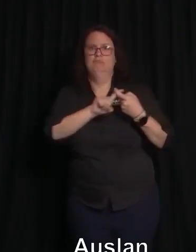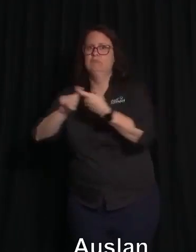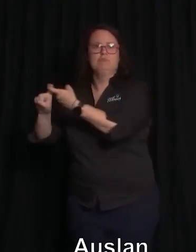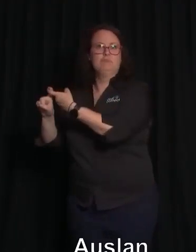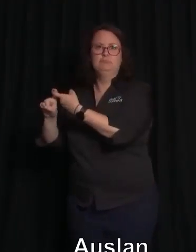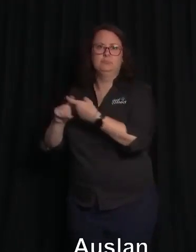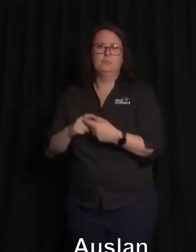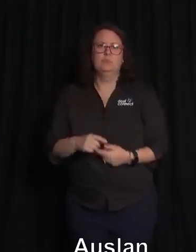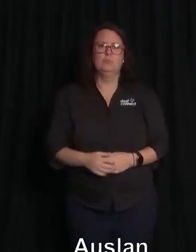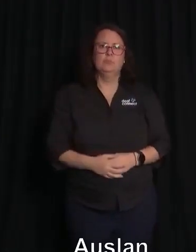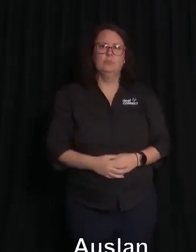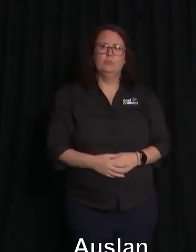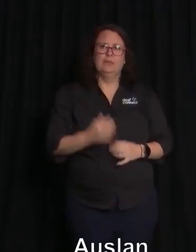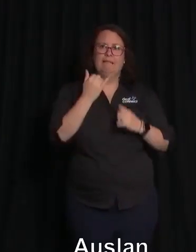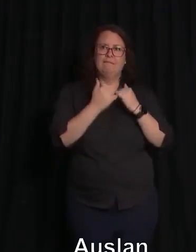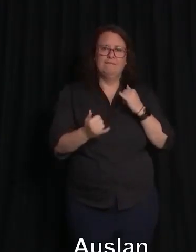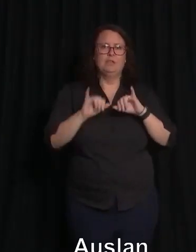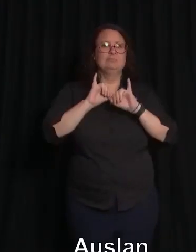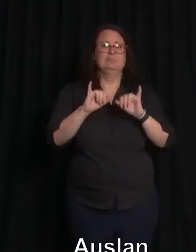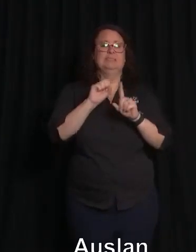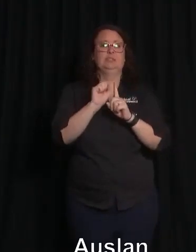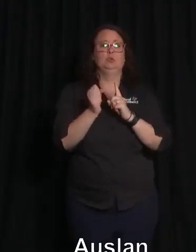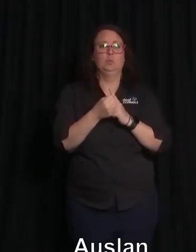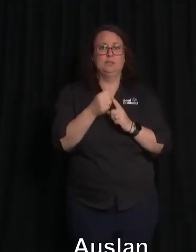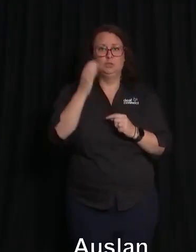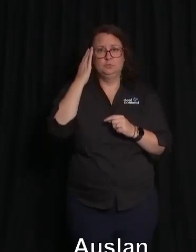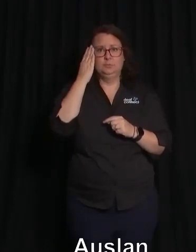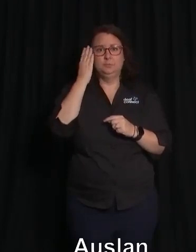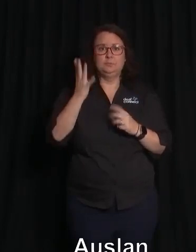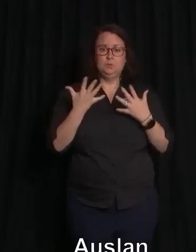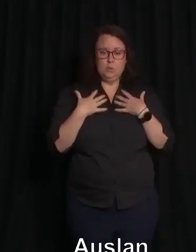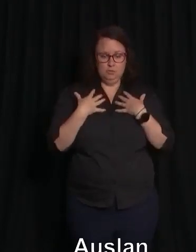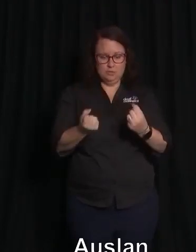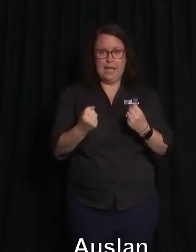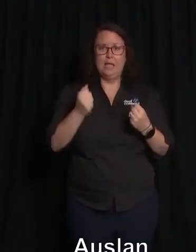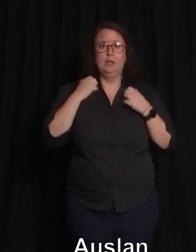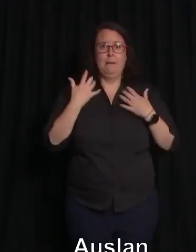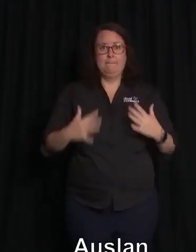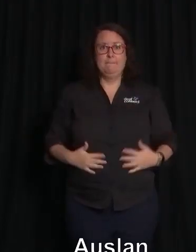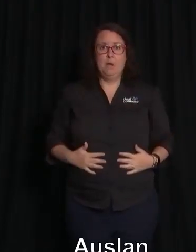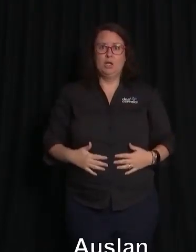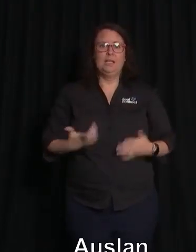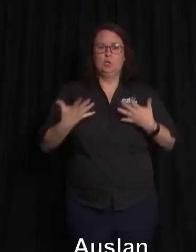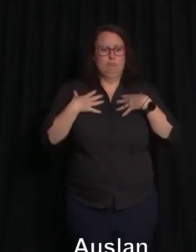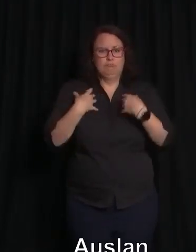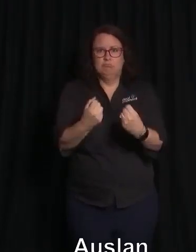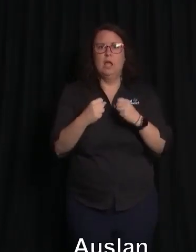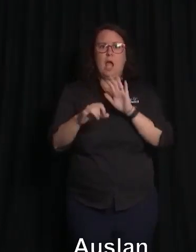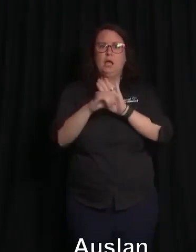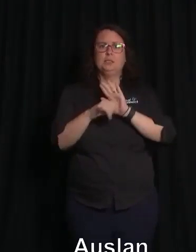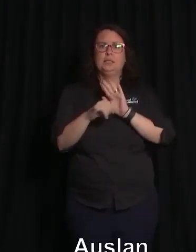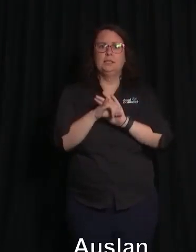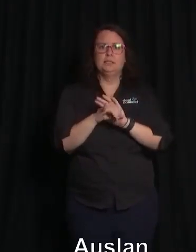such a perplexed situation, because the moment you are stripped of that, it's like you are stripping someone from their identity, and they